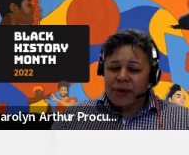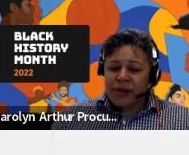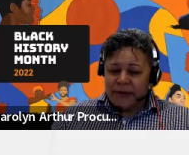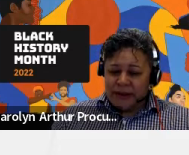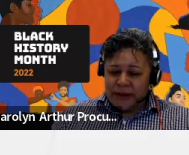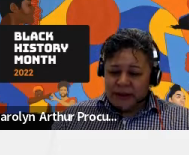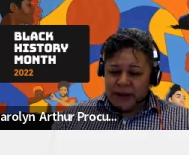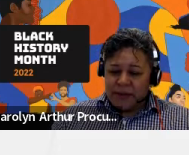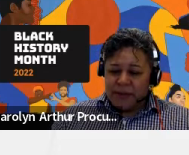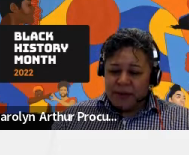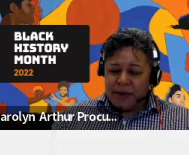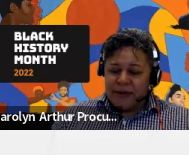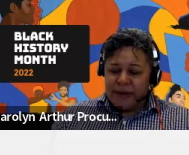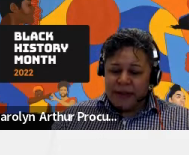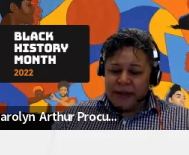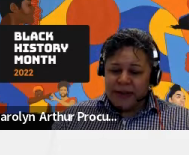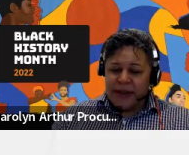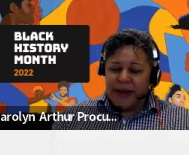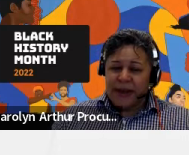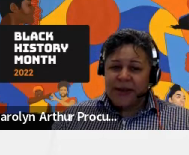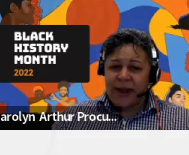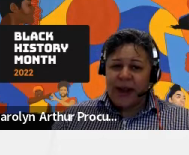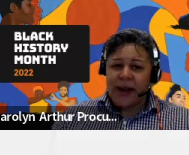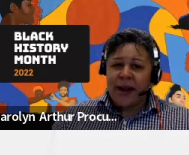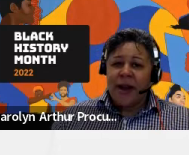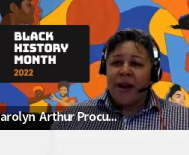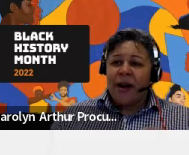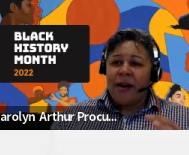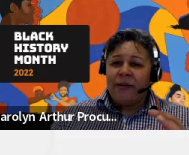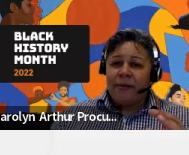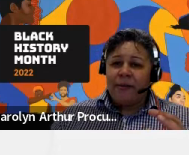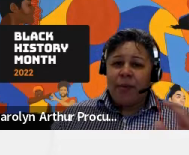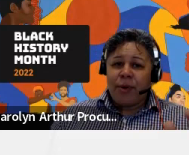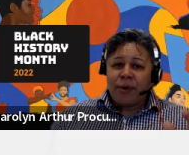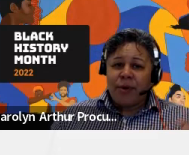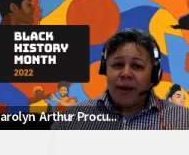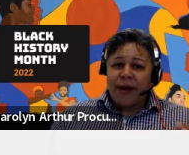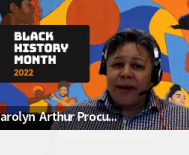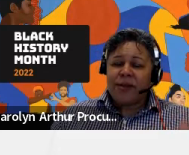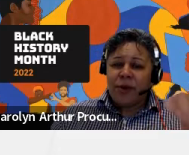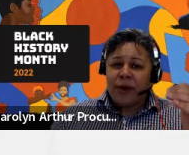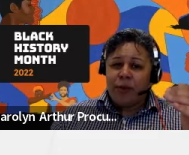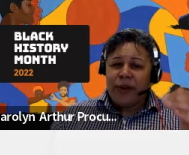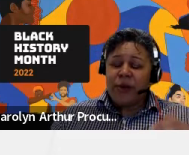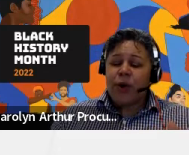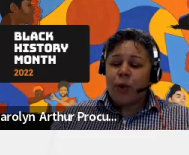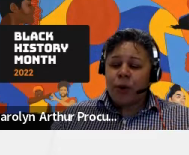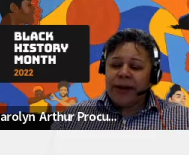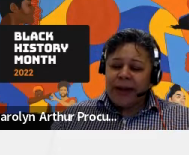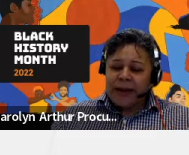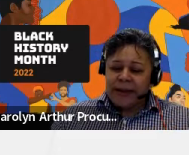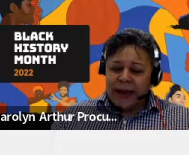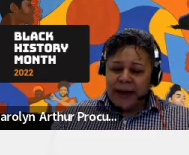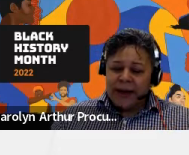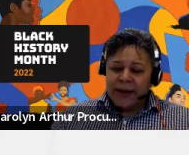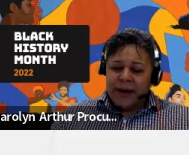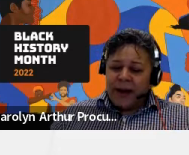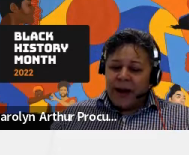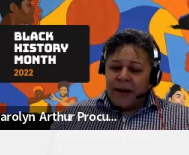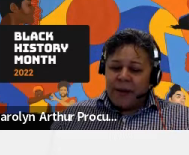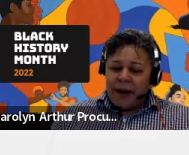Pro Services. And Pro Services is a kind of portal, I guess, where we do a quarterly